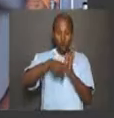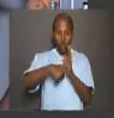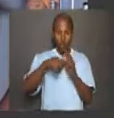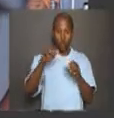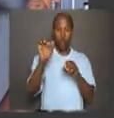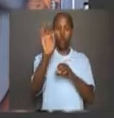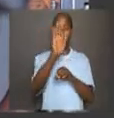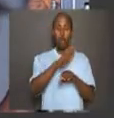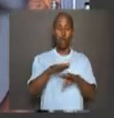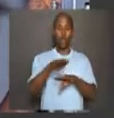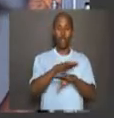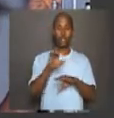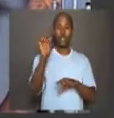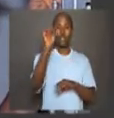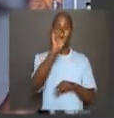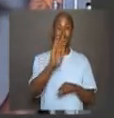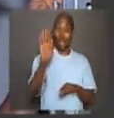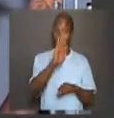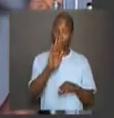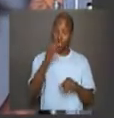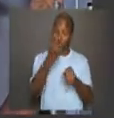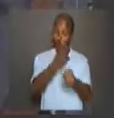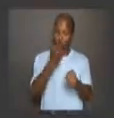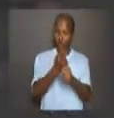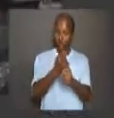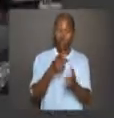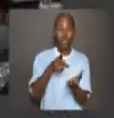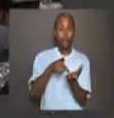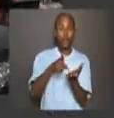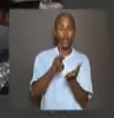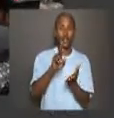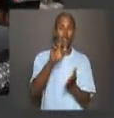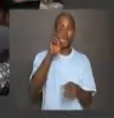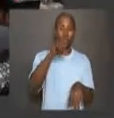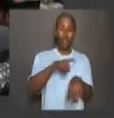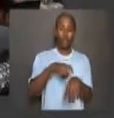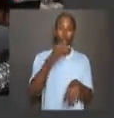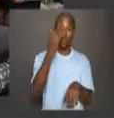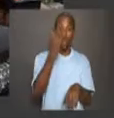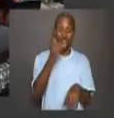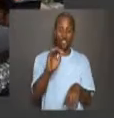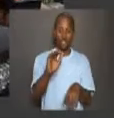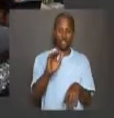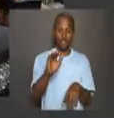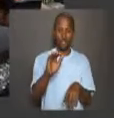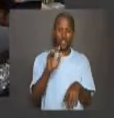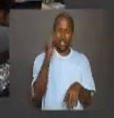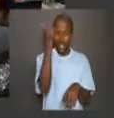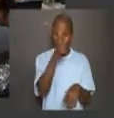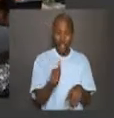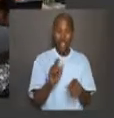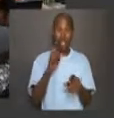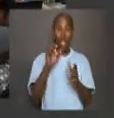Sunday. He is paid time and a half for working any